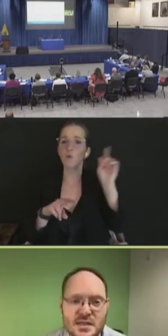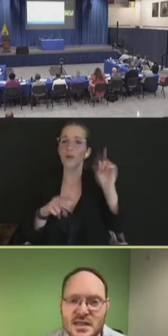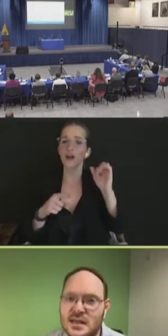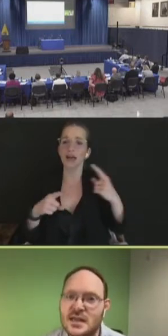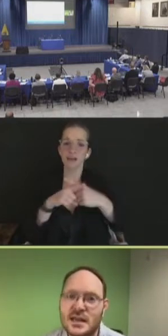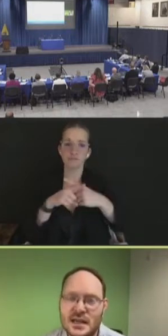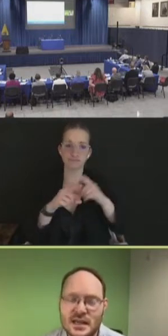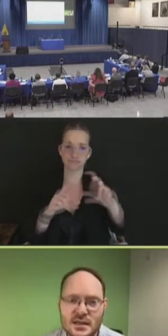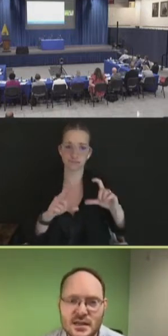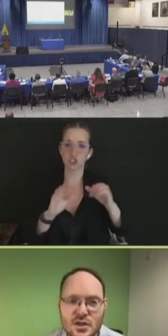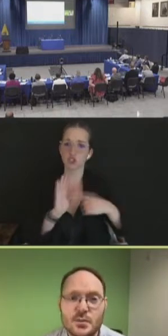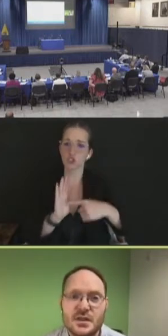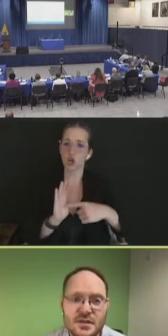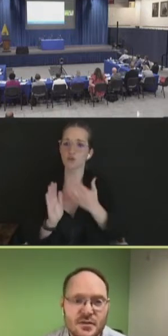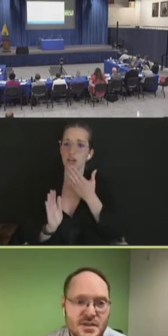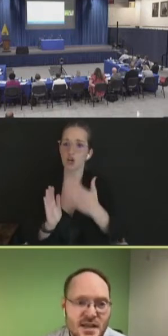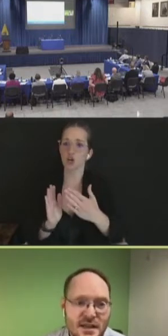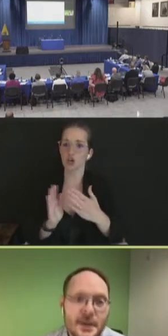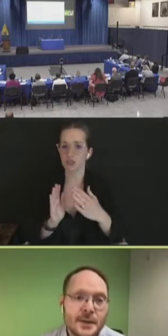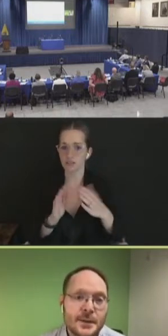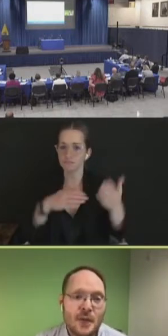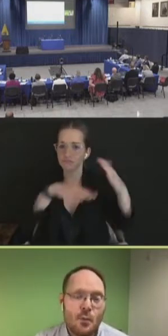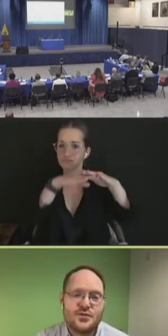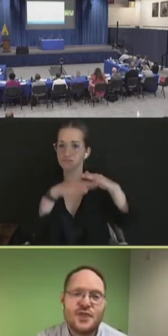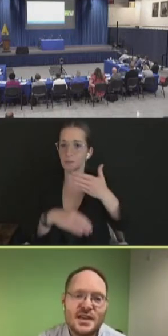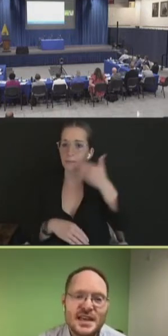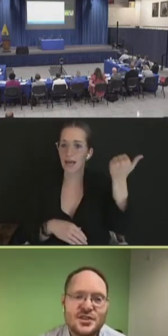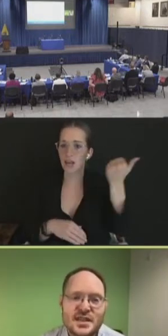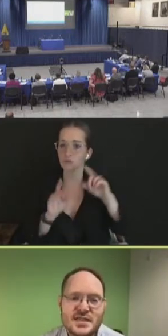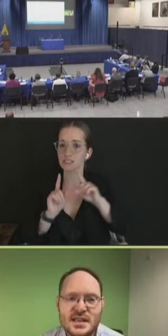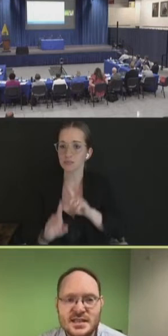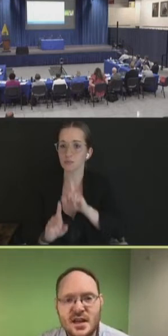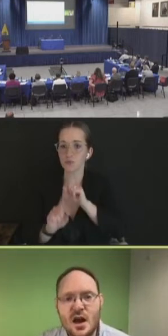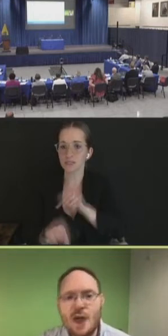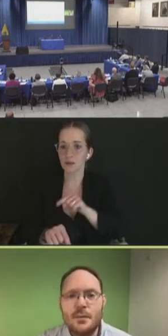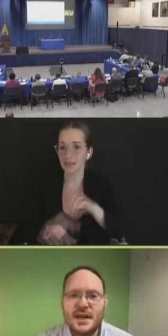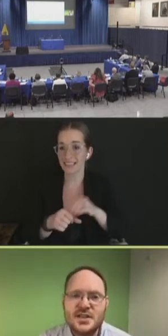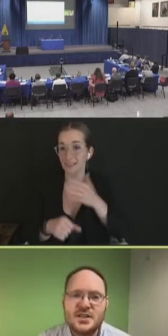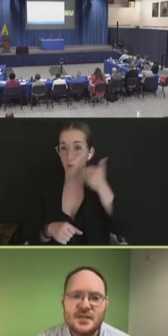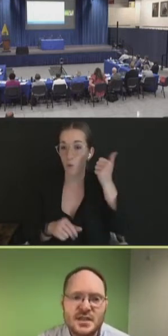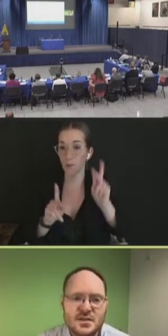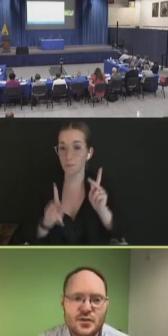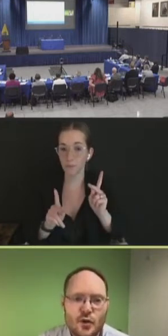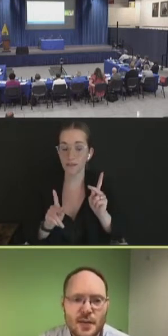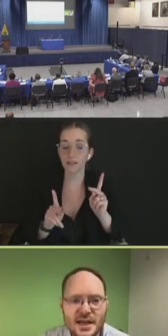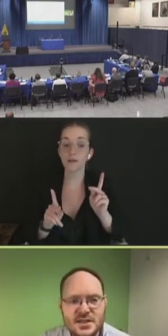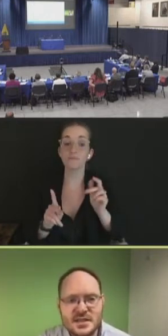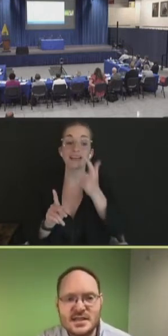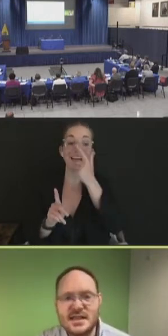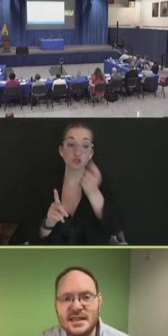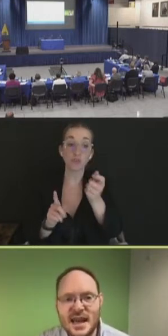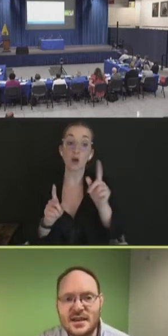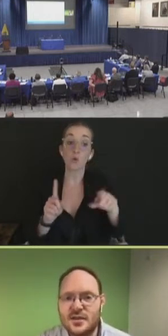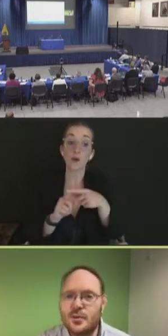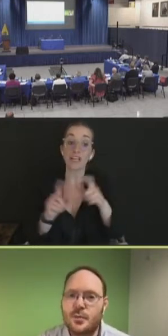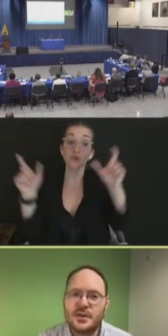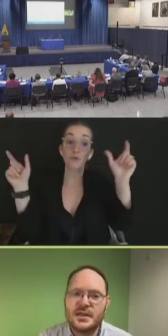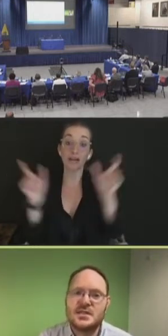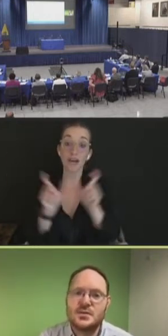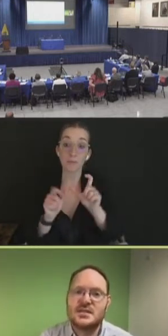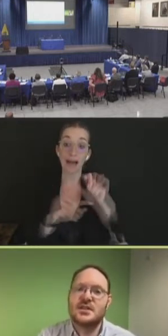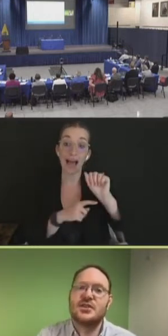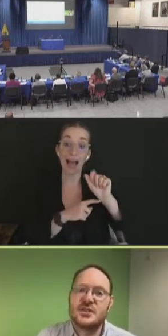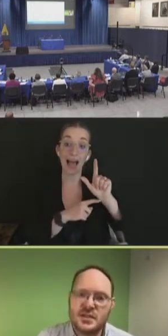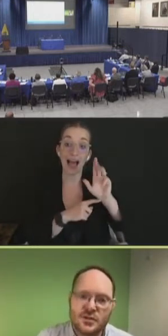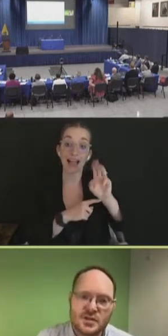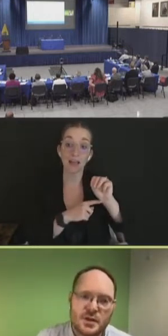one would see in the human in vivo setting. And what's really interesting is the combination of these two formulations is indicated in the purple leads